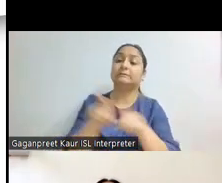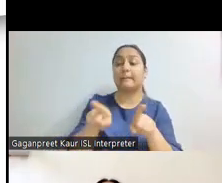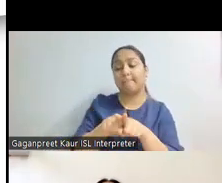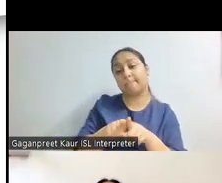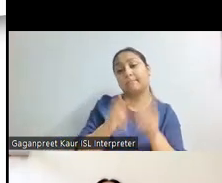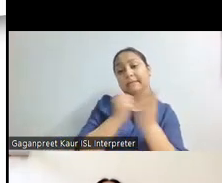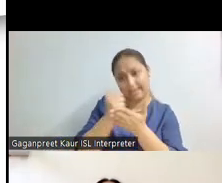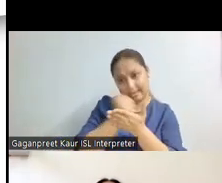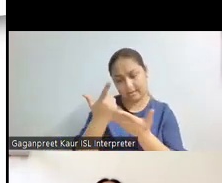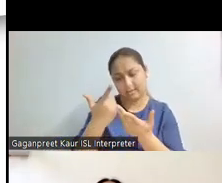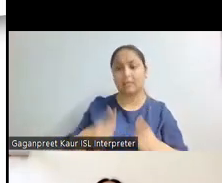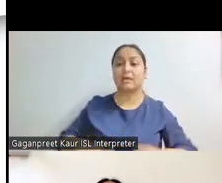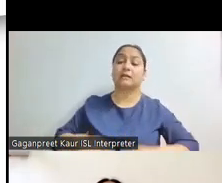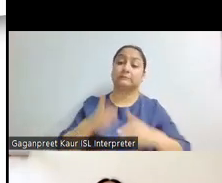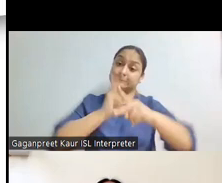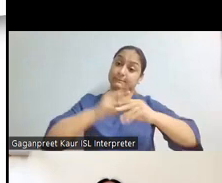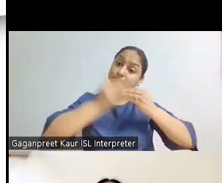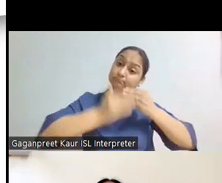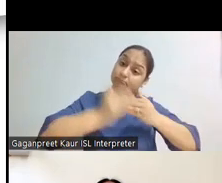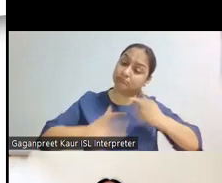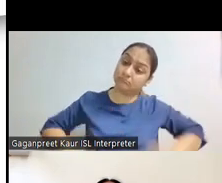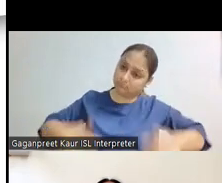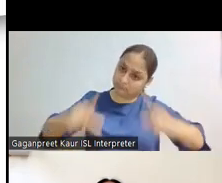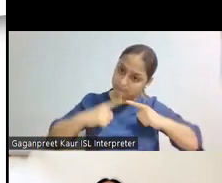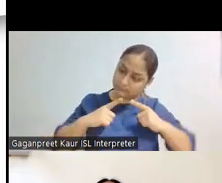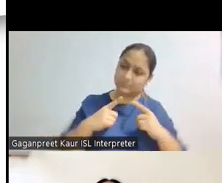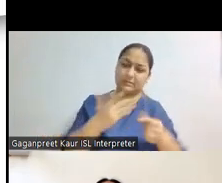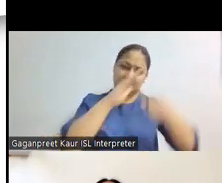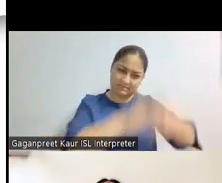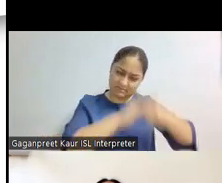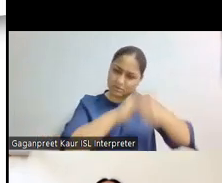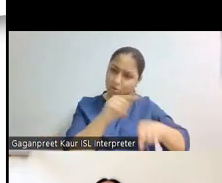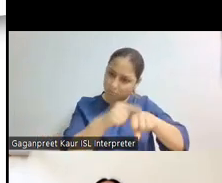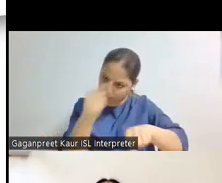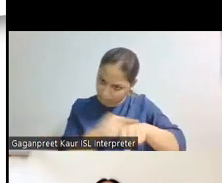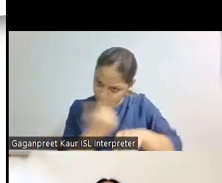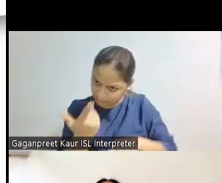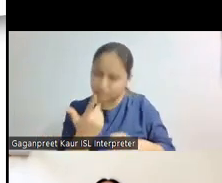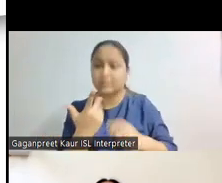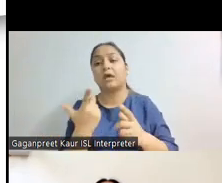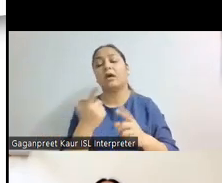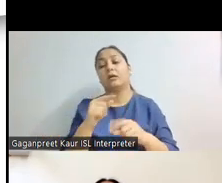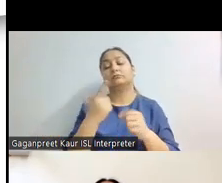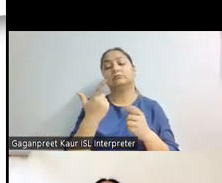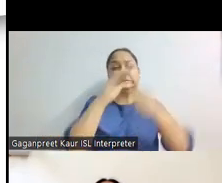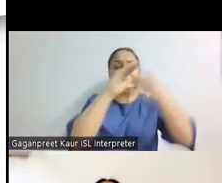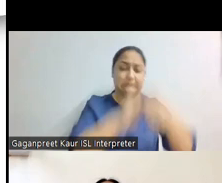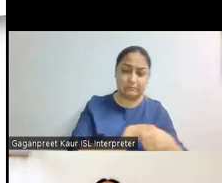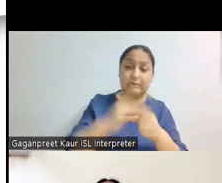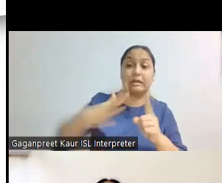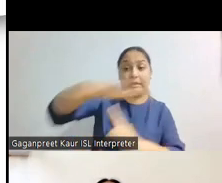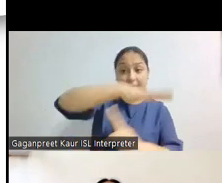hindered due to discriminatory opportunities or discriminatory environment around skill